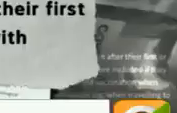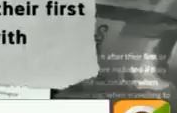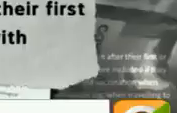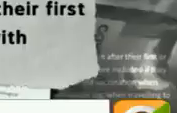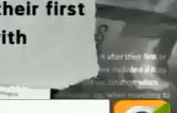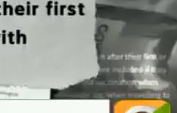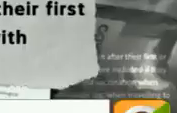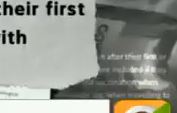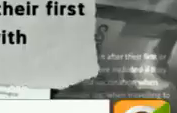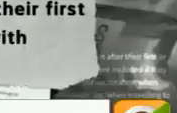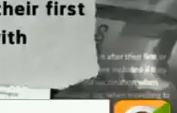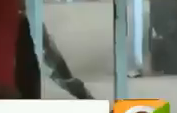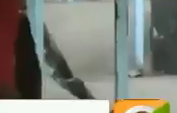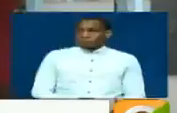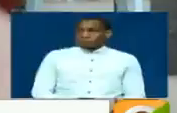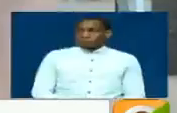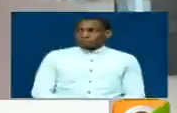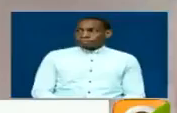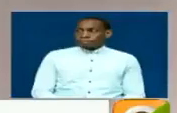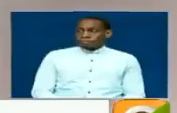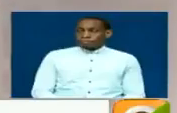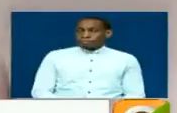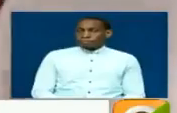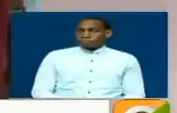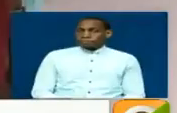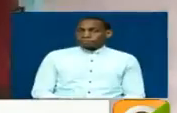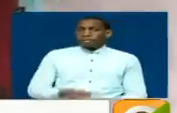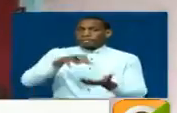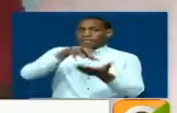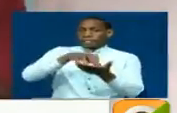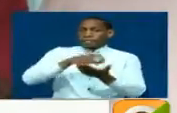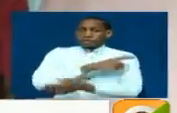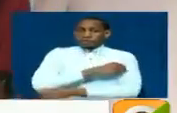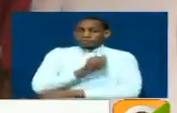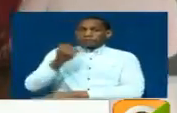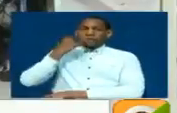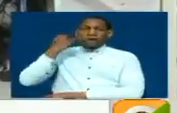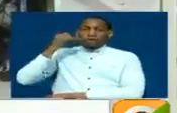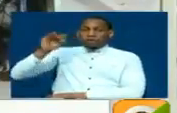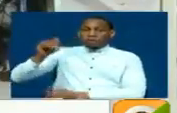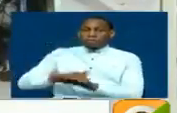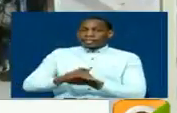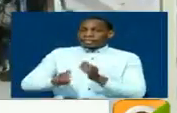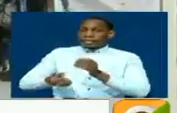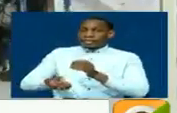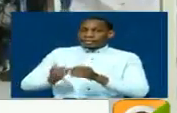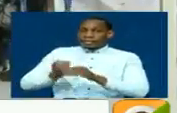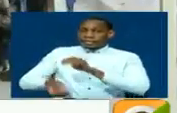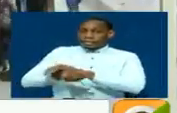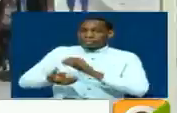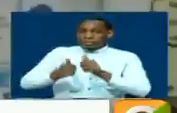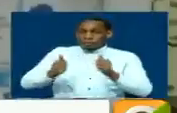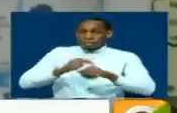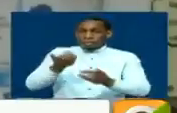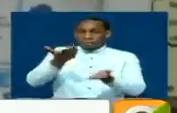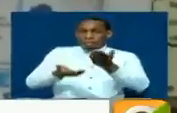developing long COVID illness was less likely. A scenario that one hospital in Nakuru County clearly describes when they analyze